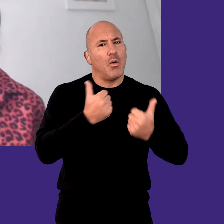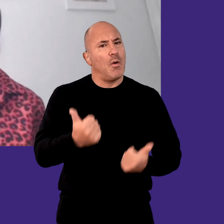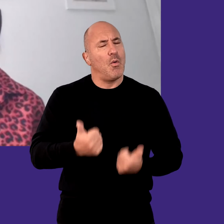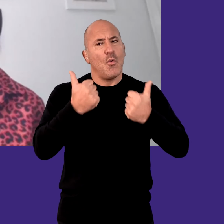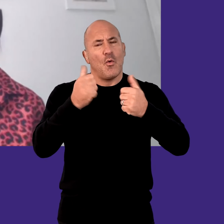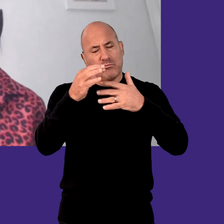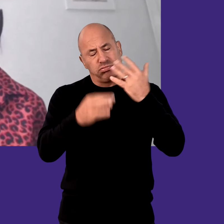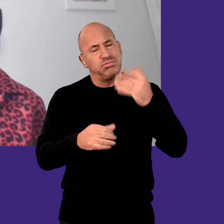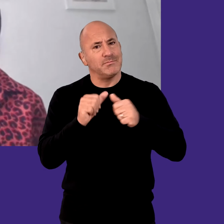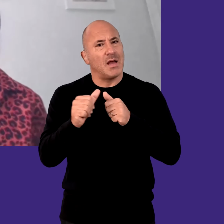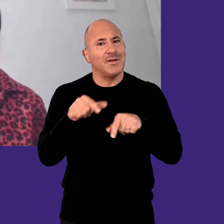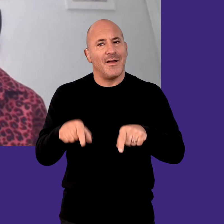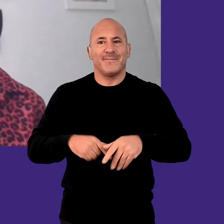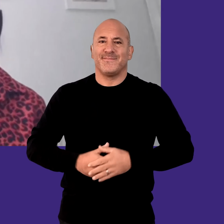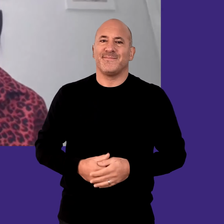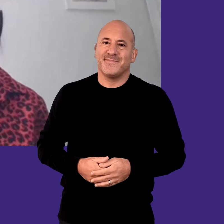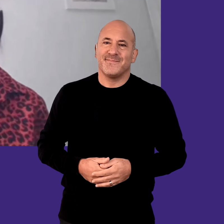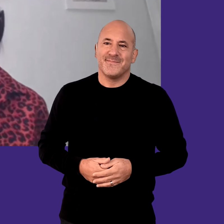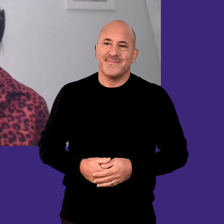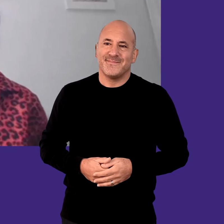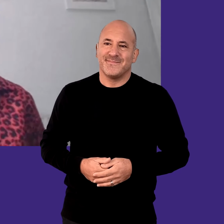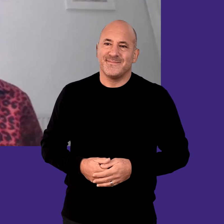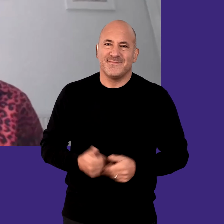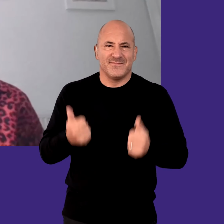open conversations, etc.